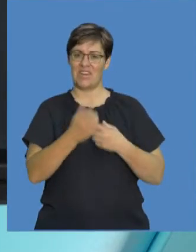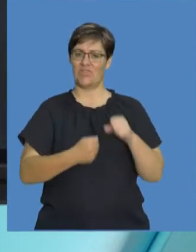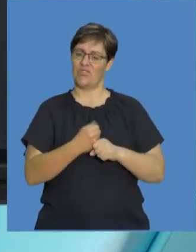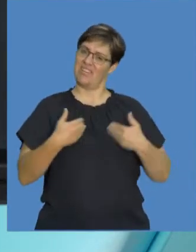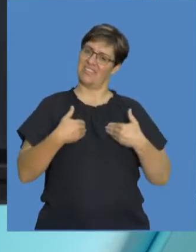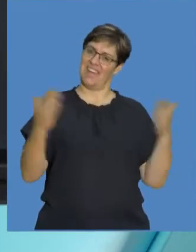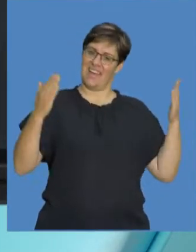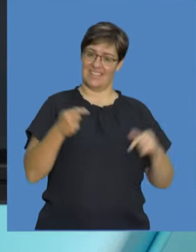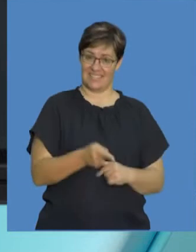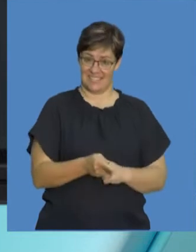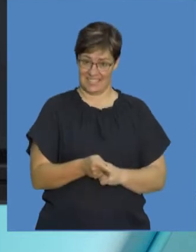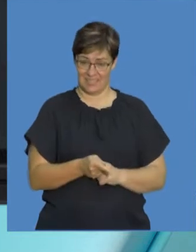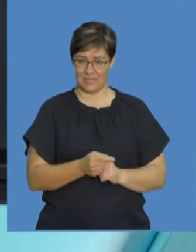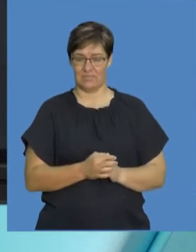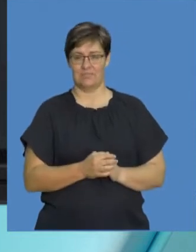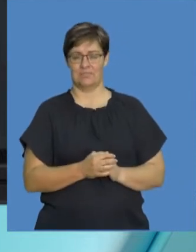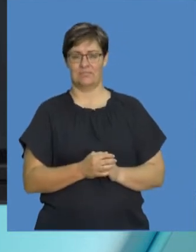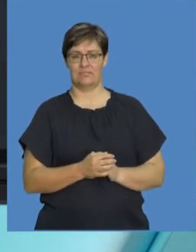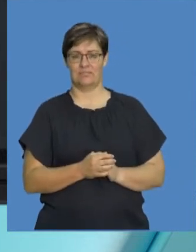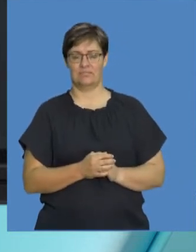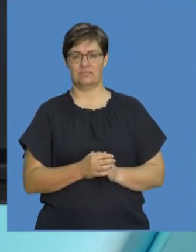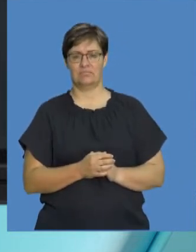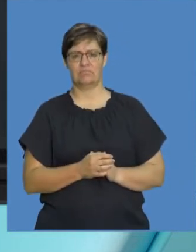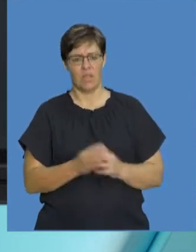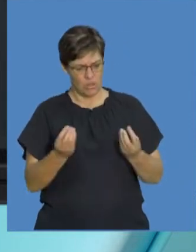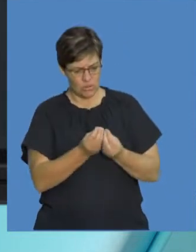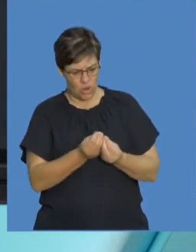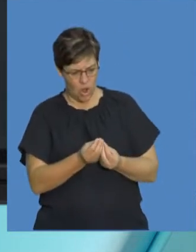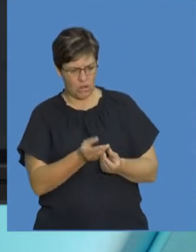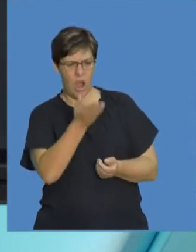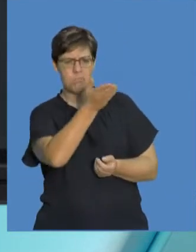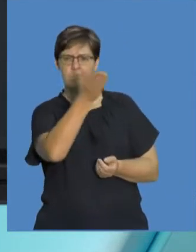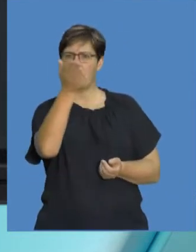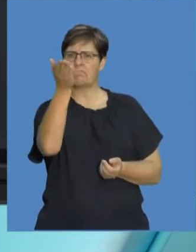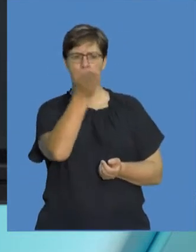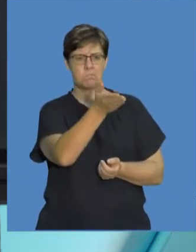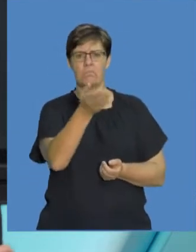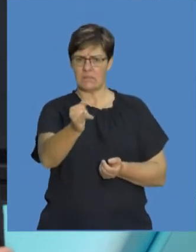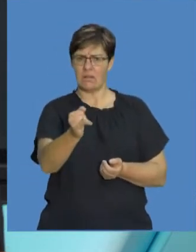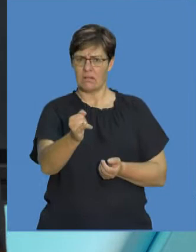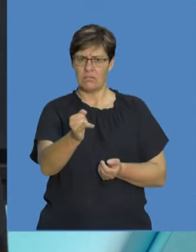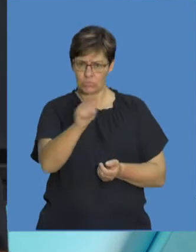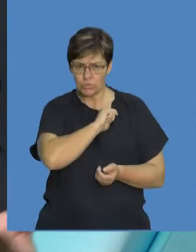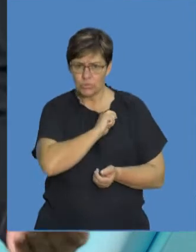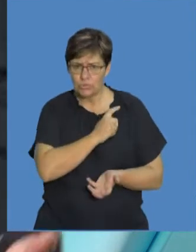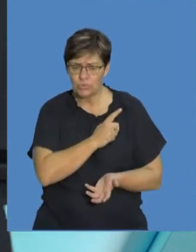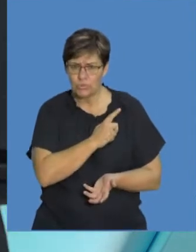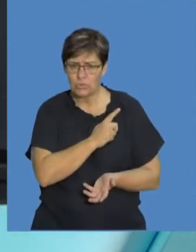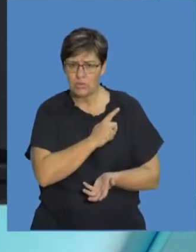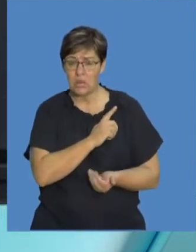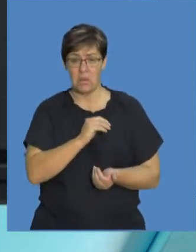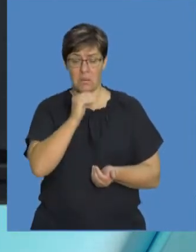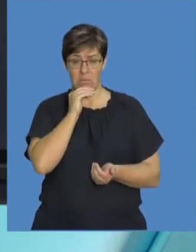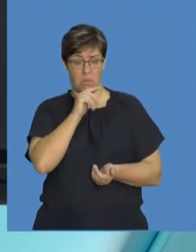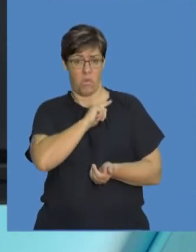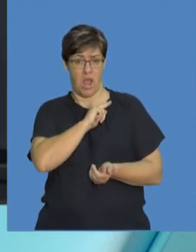year, you will find that there's still stock on the shelves, isn't it? It doesn't mean